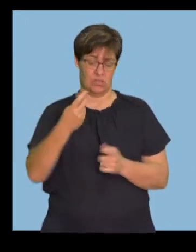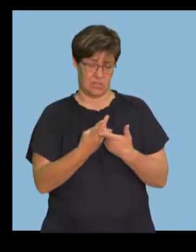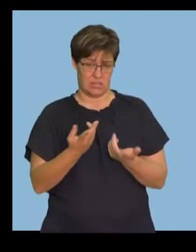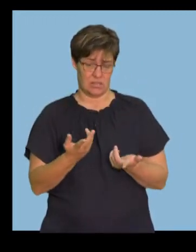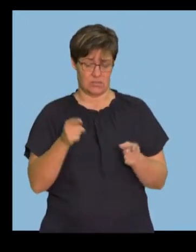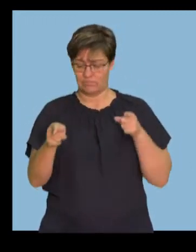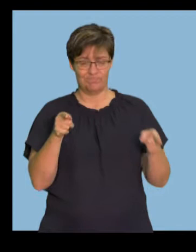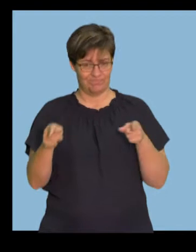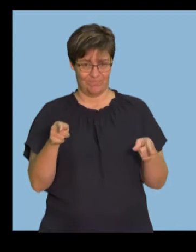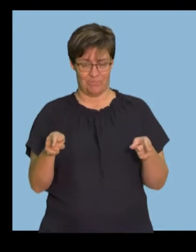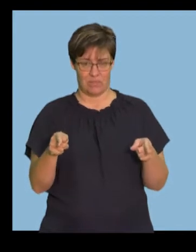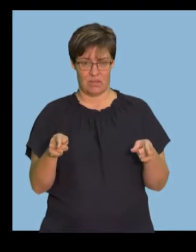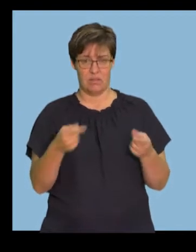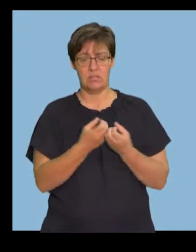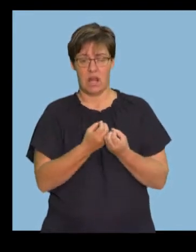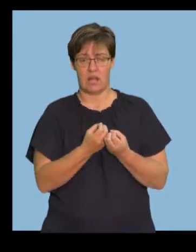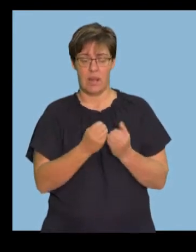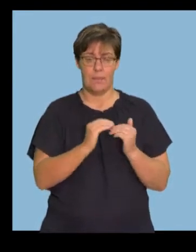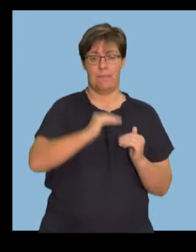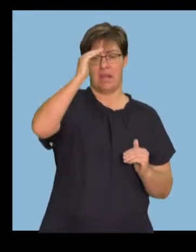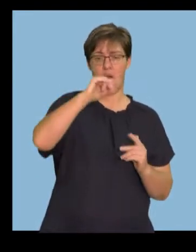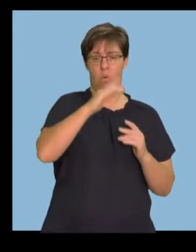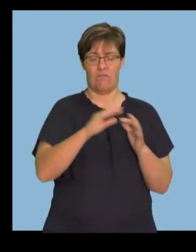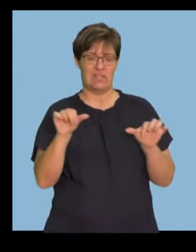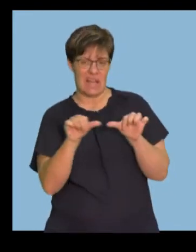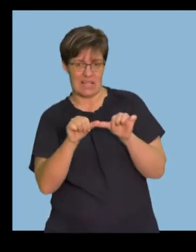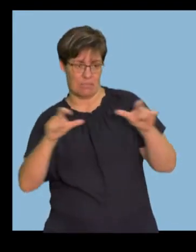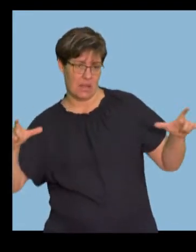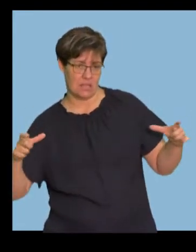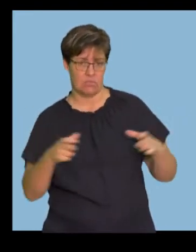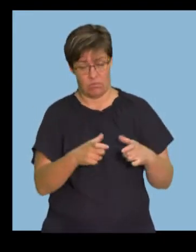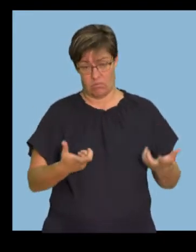sense that we only talk about their magnitude or their size,